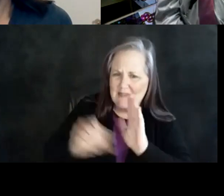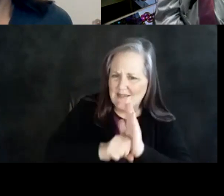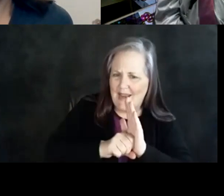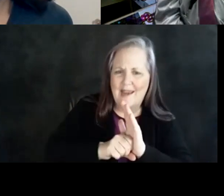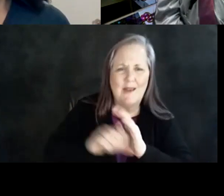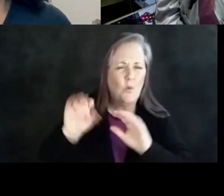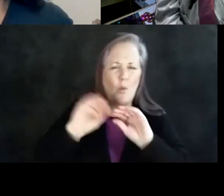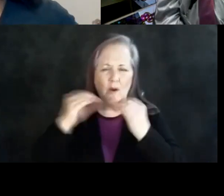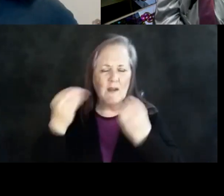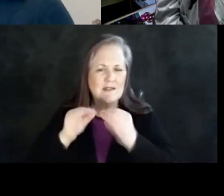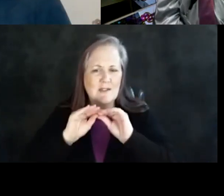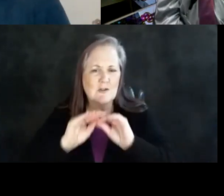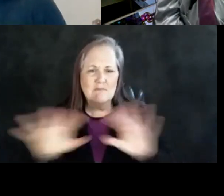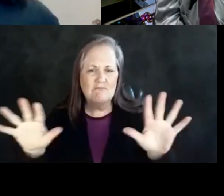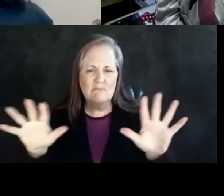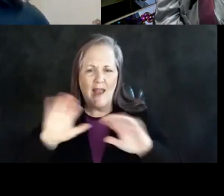other organization?